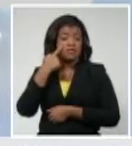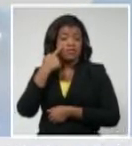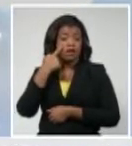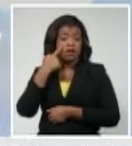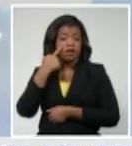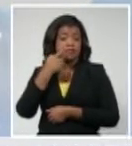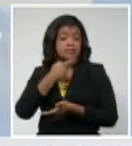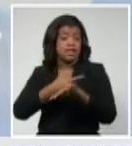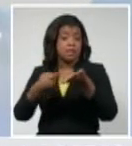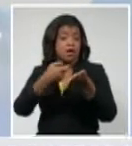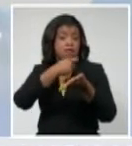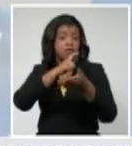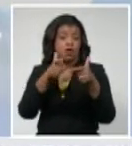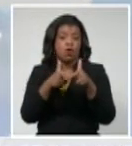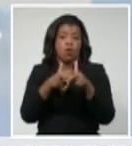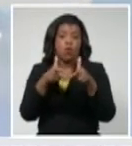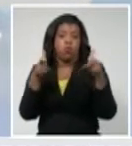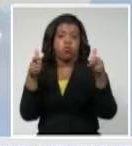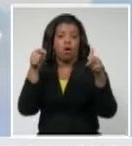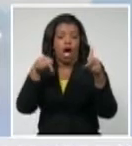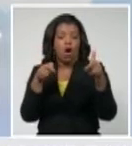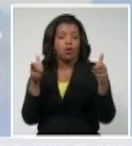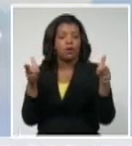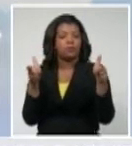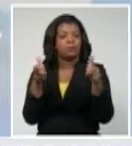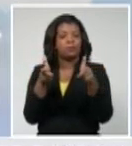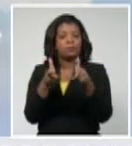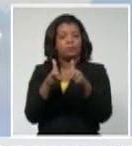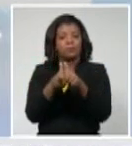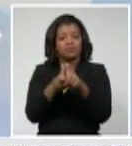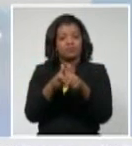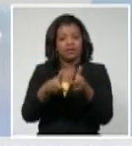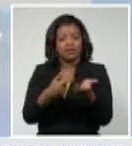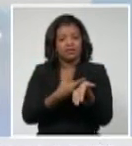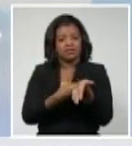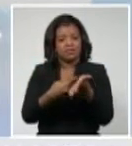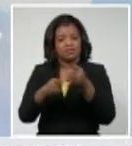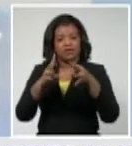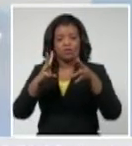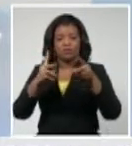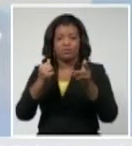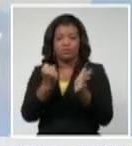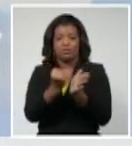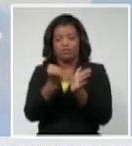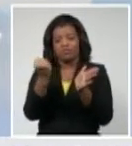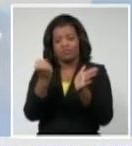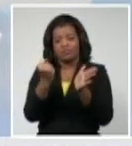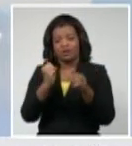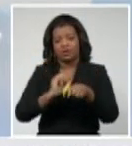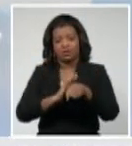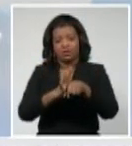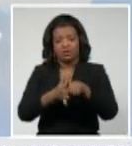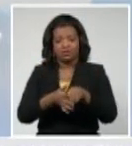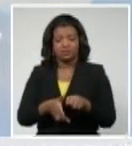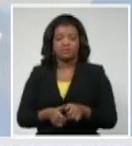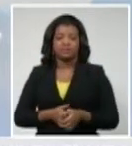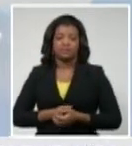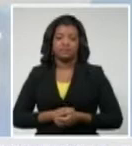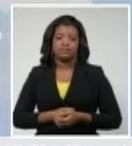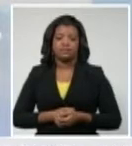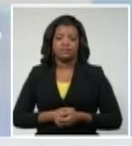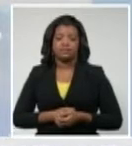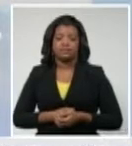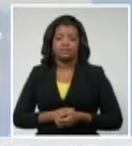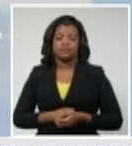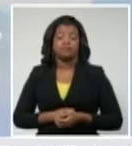diagnosed the week before. This week, Cuba registered a total of 58 imported cases and 64 the week